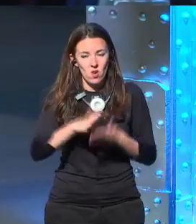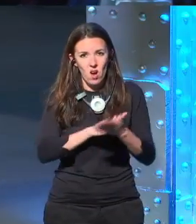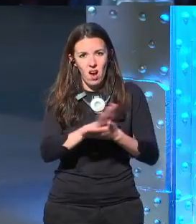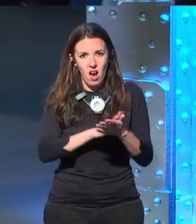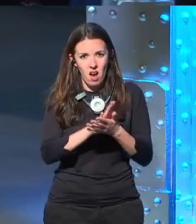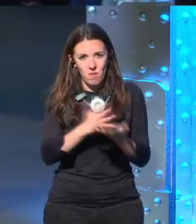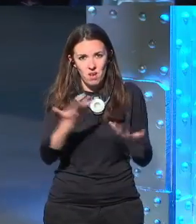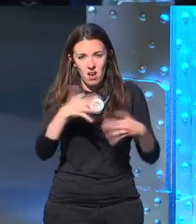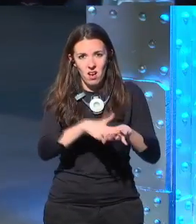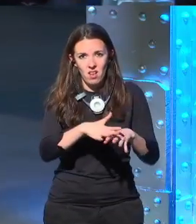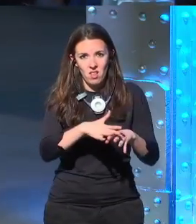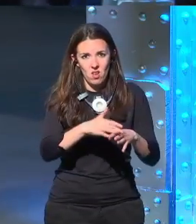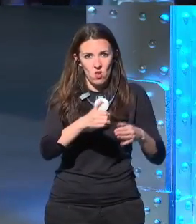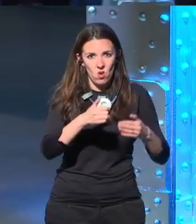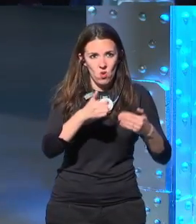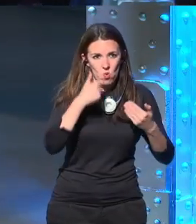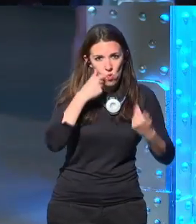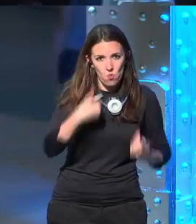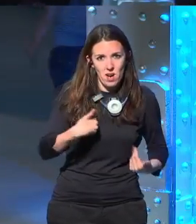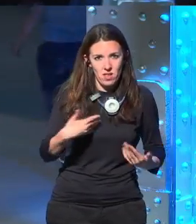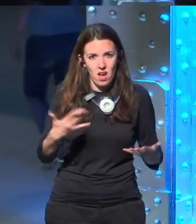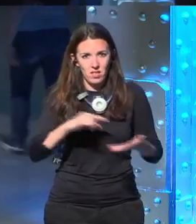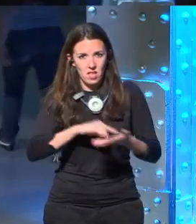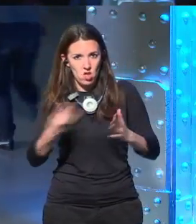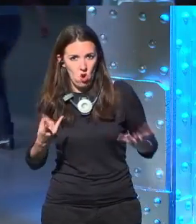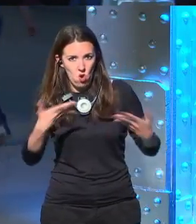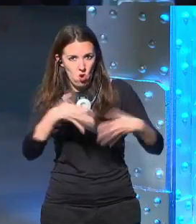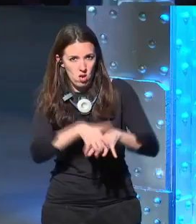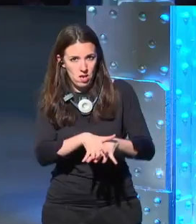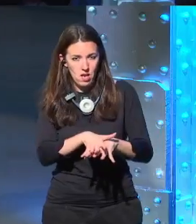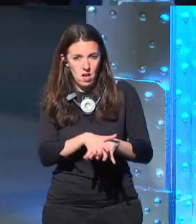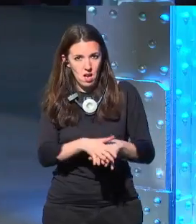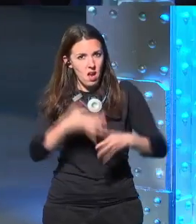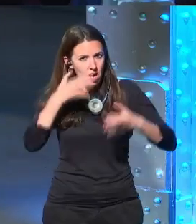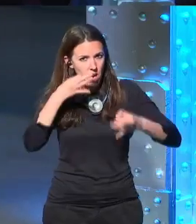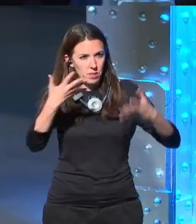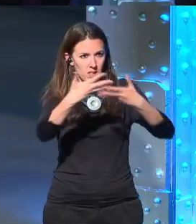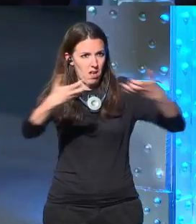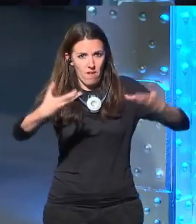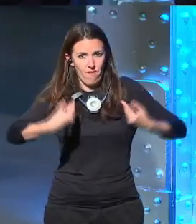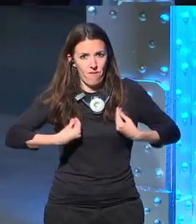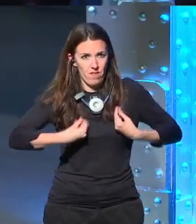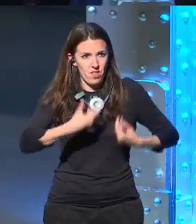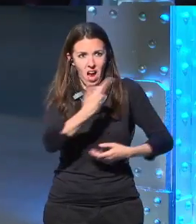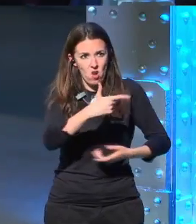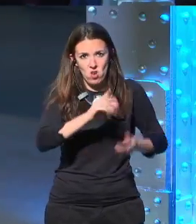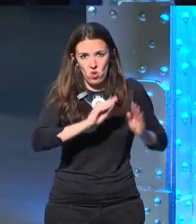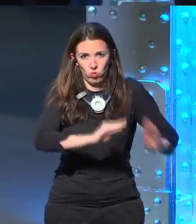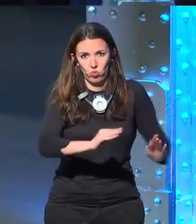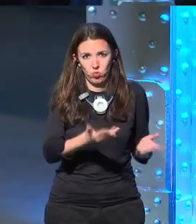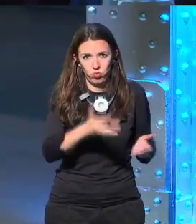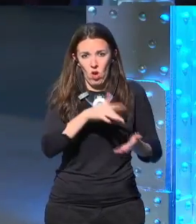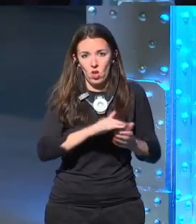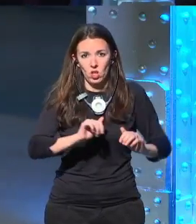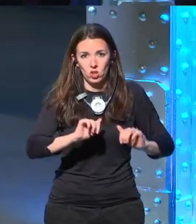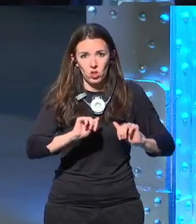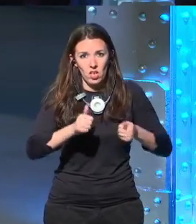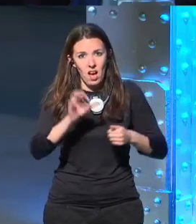and the humanities. That is the theme of Leonardo's life. When I first started writing about Steve